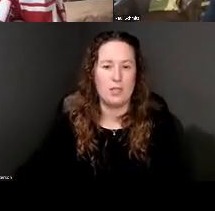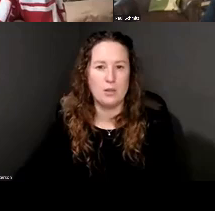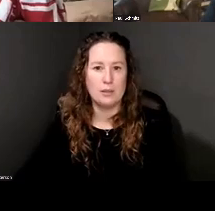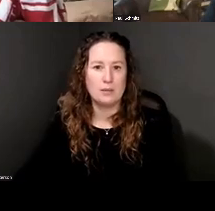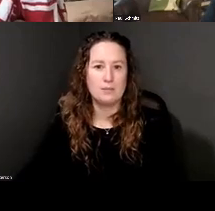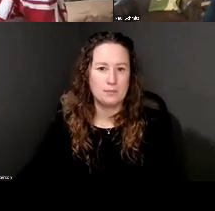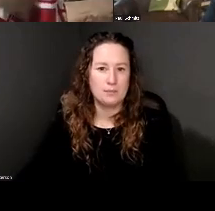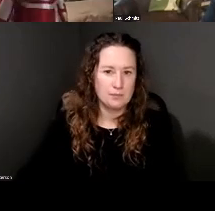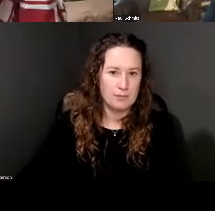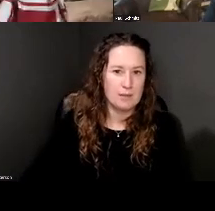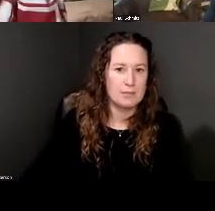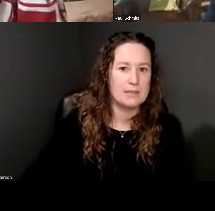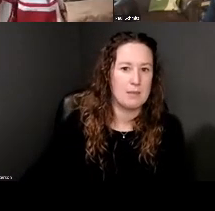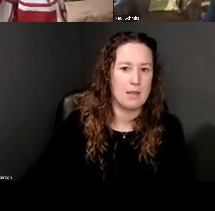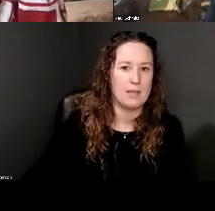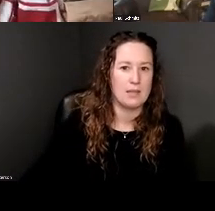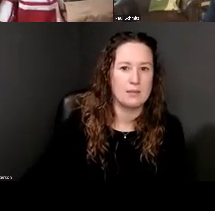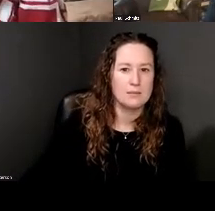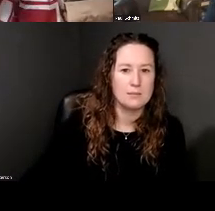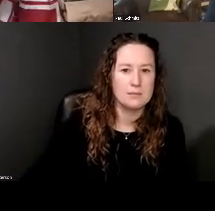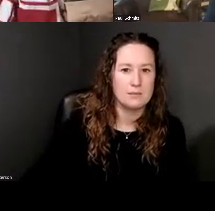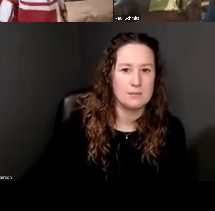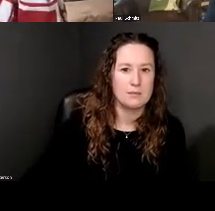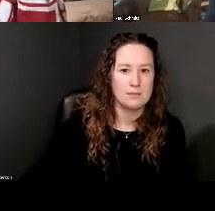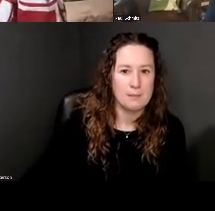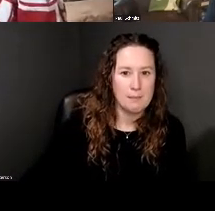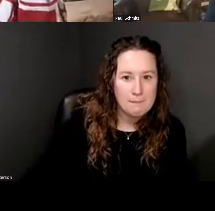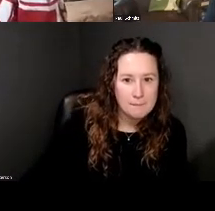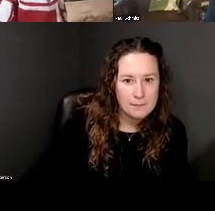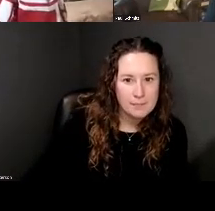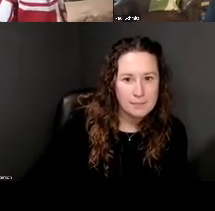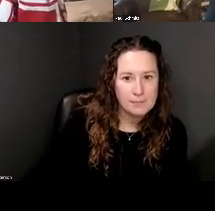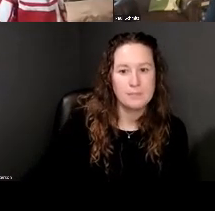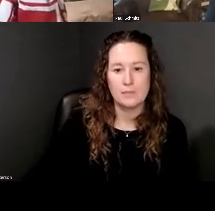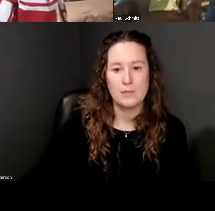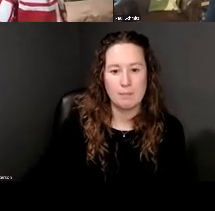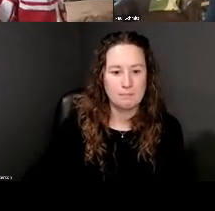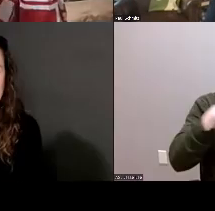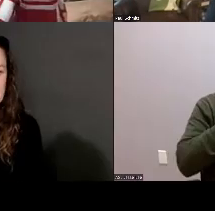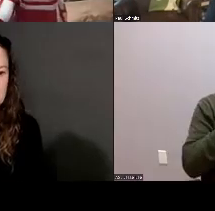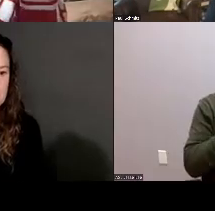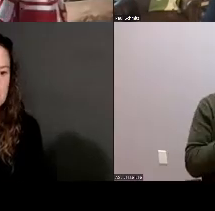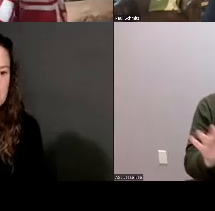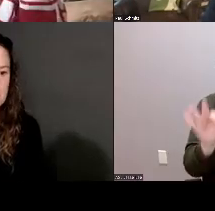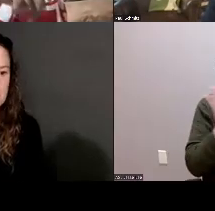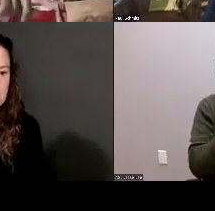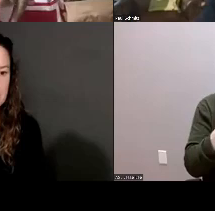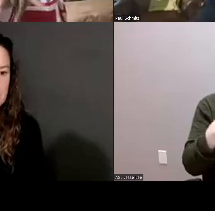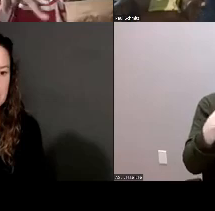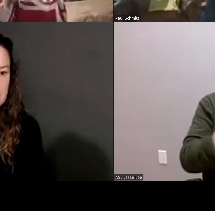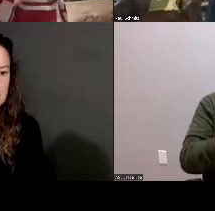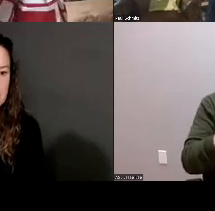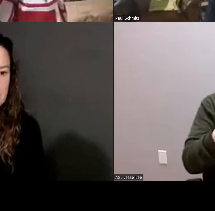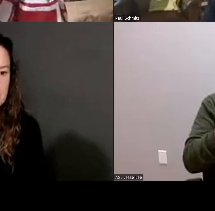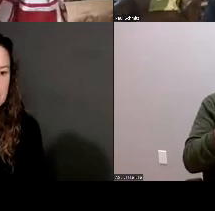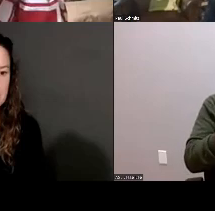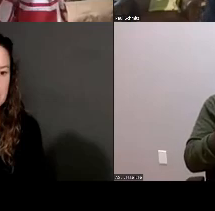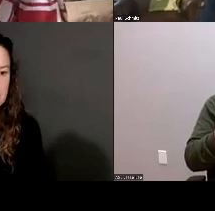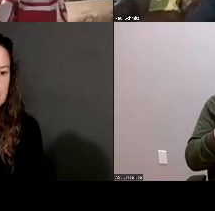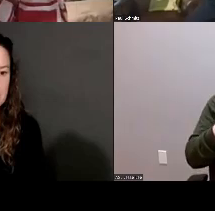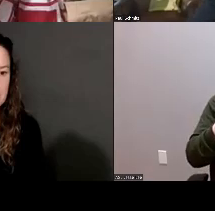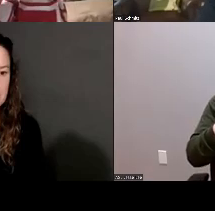you here. Yeah, because this is, such an important conversation. And I want to connect my response